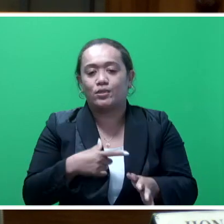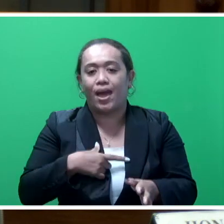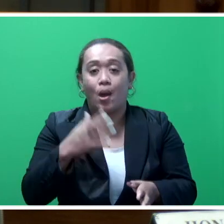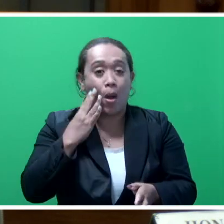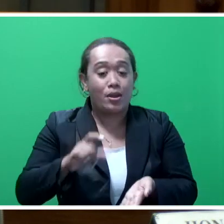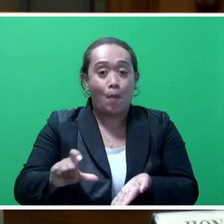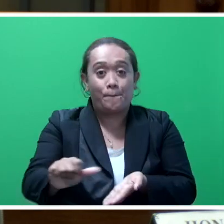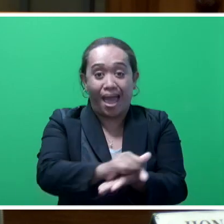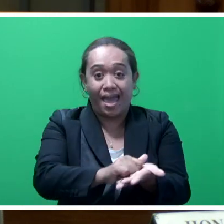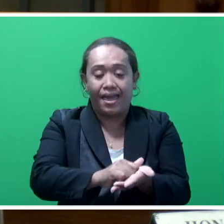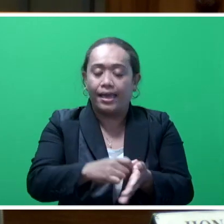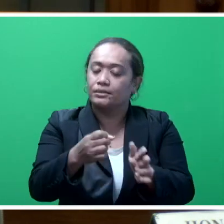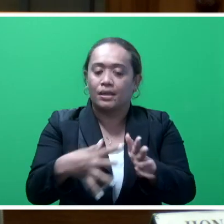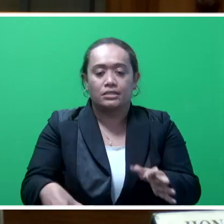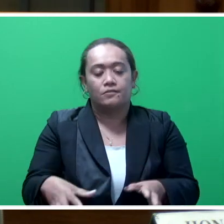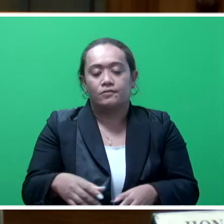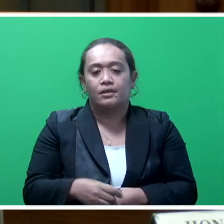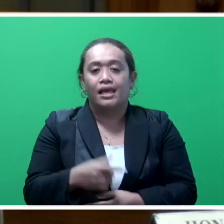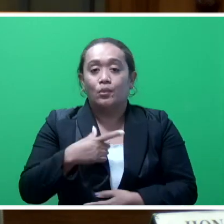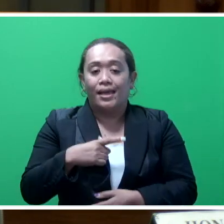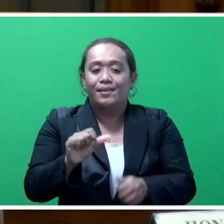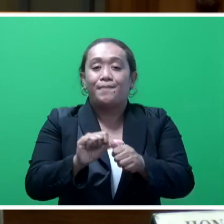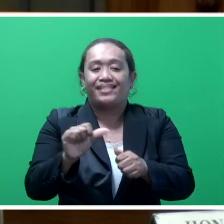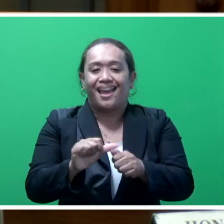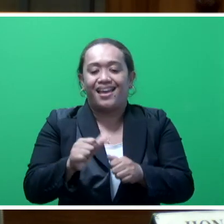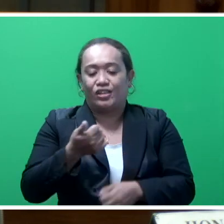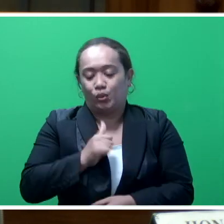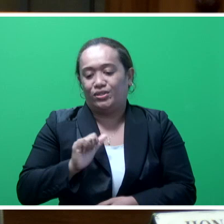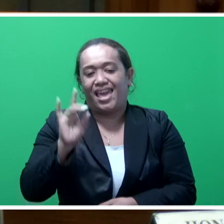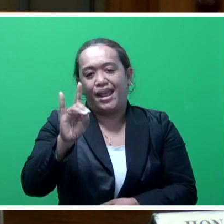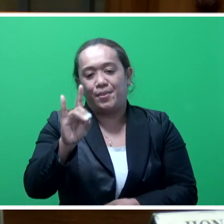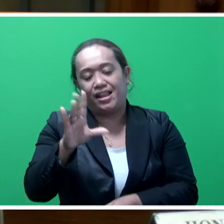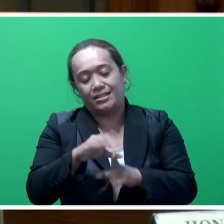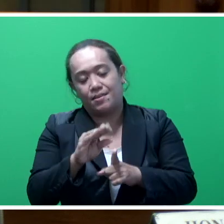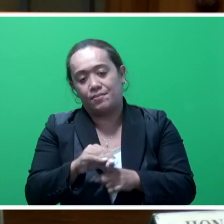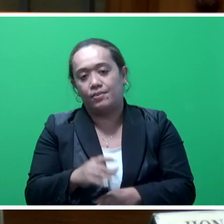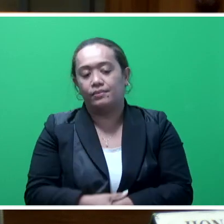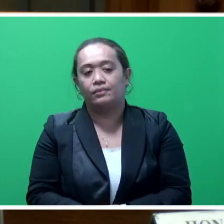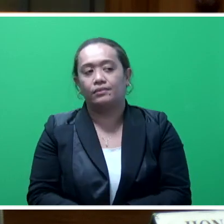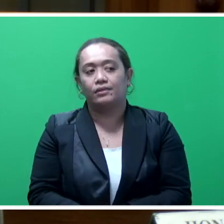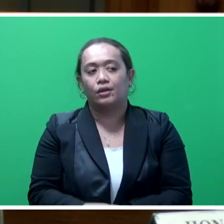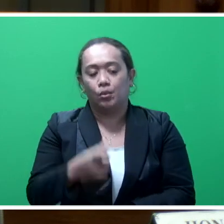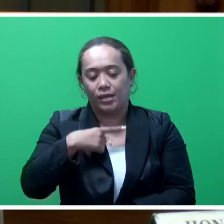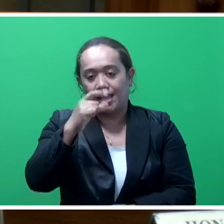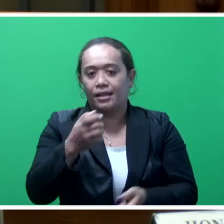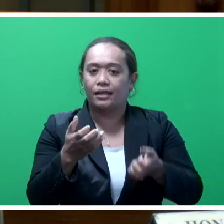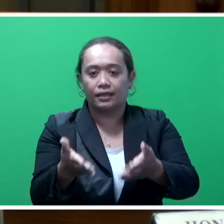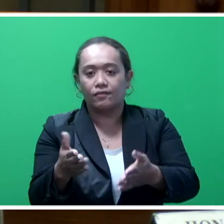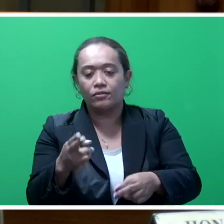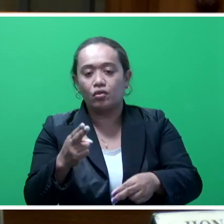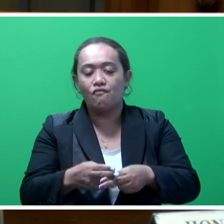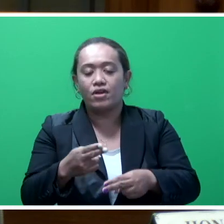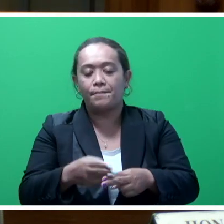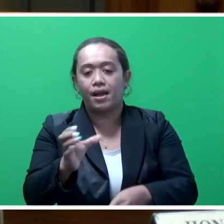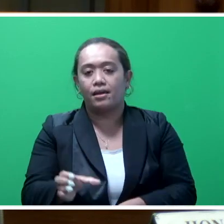source, which is not in large amounts, but we are utilizing that in our organic fertilizer, which we want to give it out to farmers in the remote